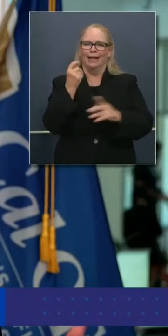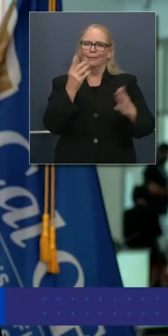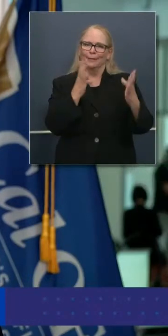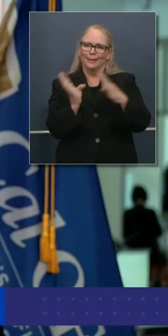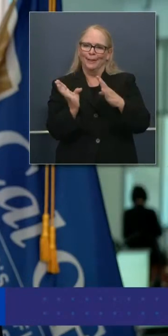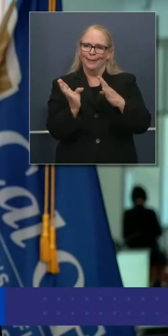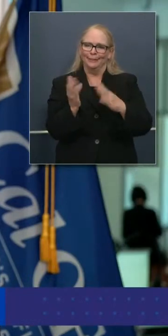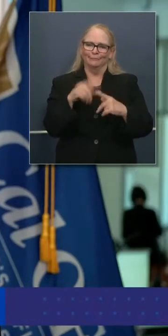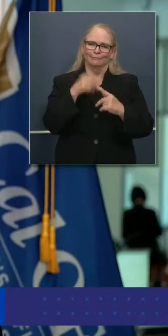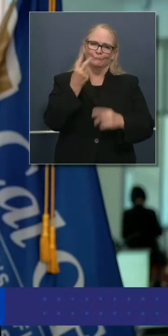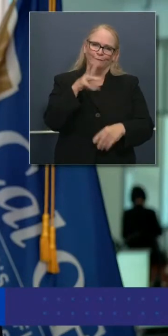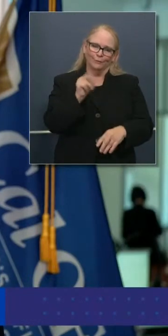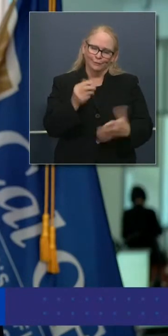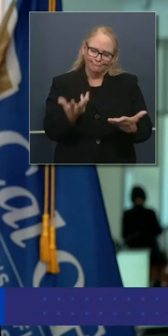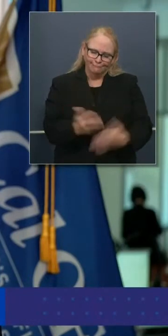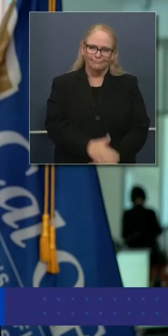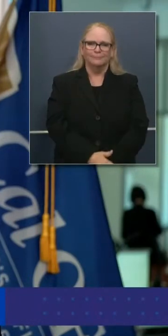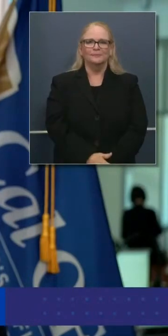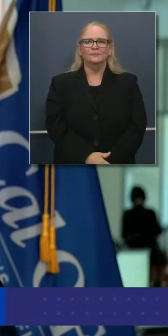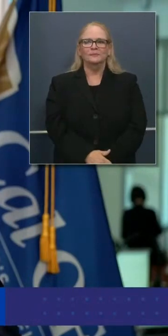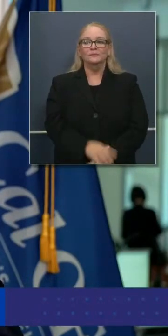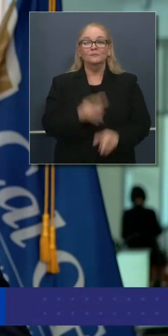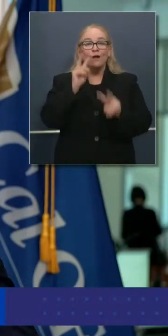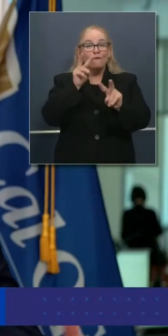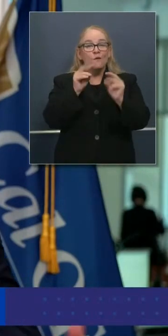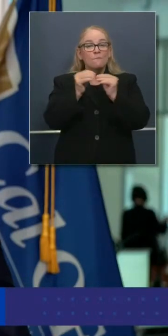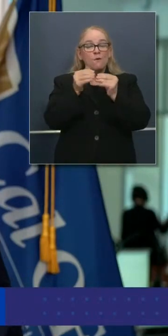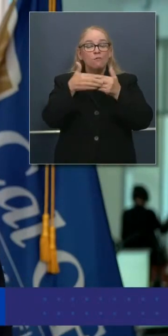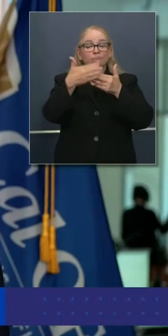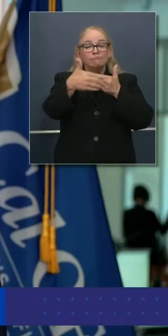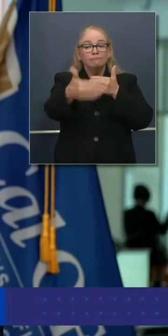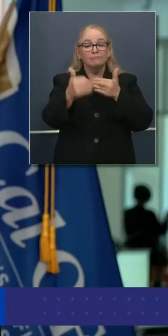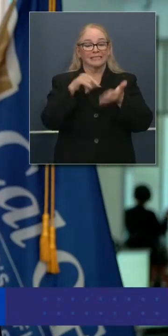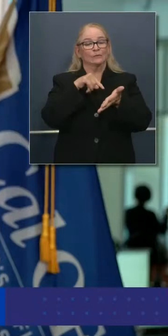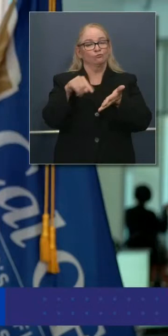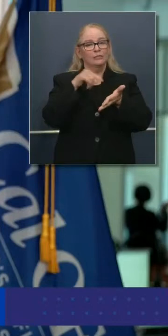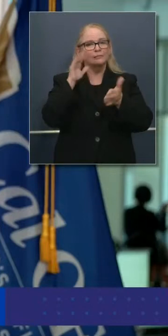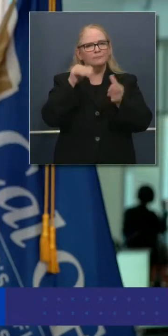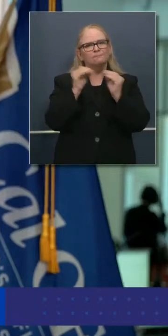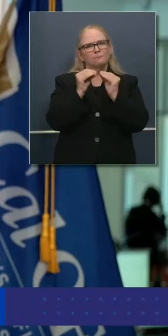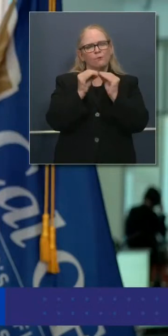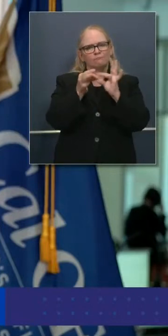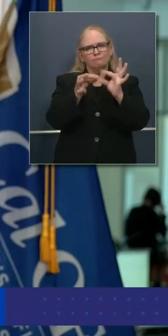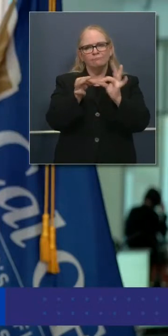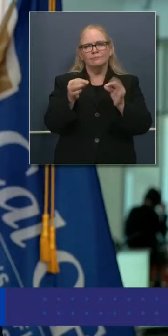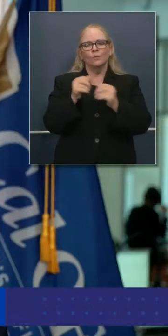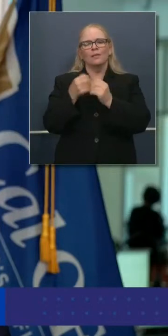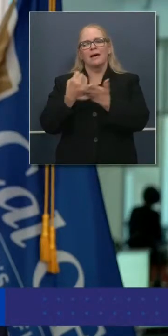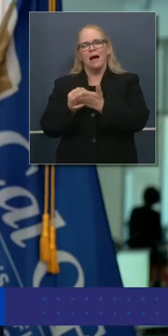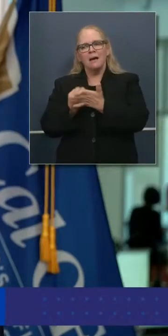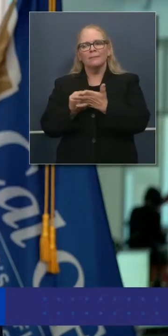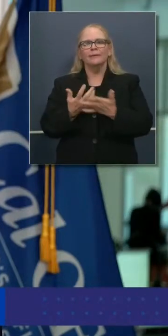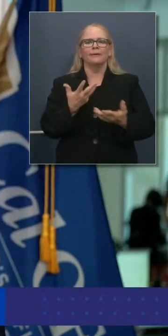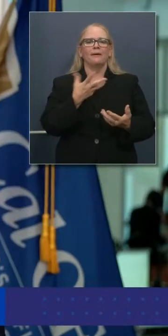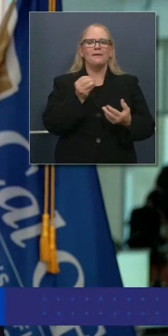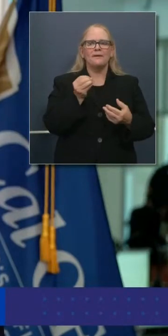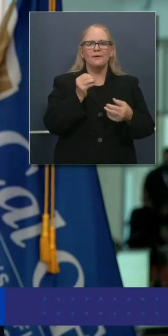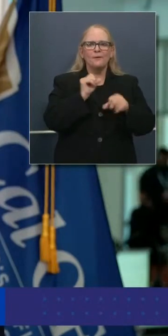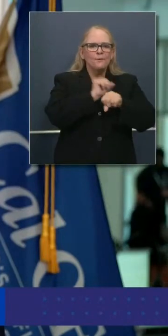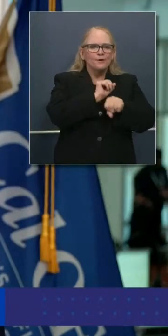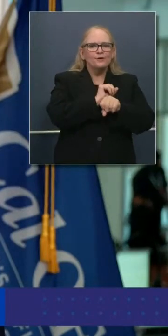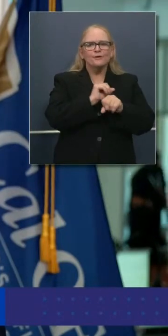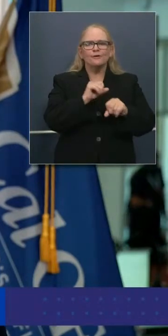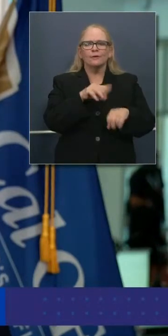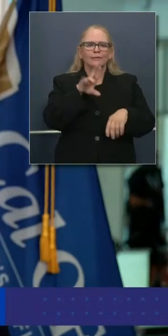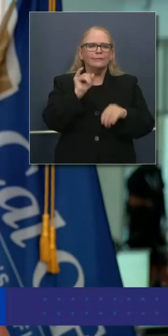later this week, by the way, to be making some subsequent announcements on economic and workforce development. Some other areas we'll be making announcements